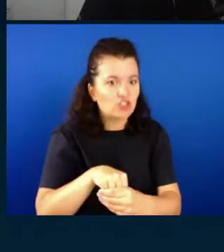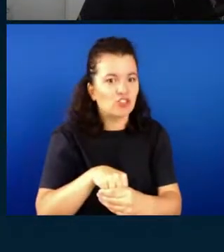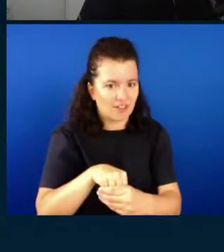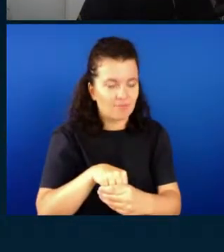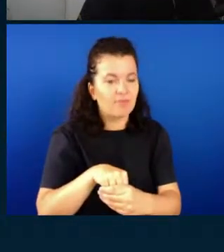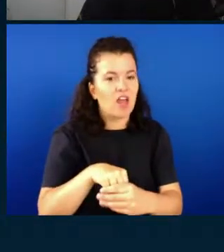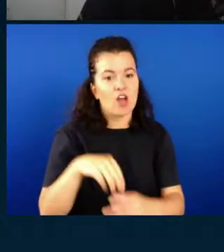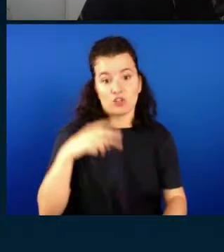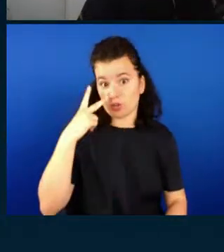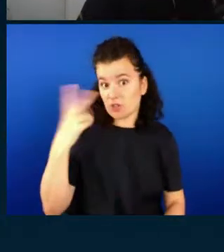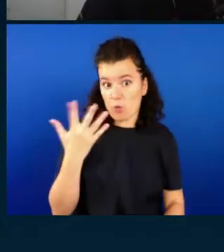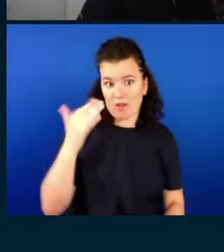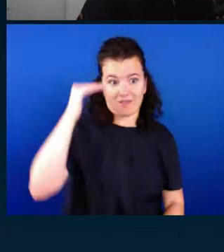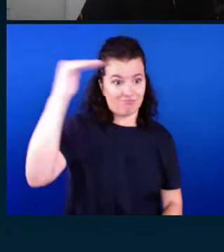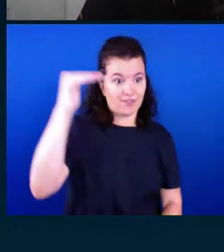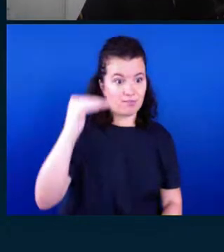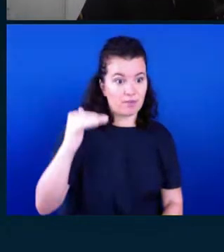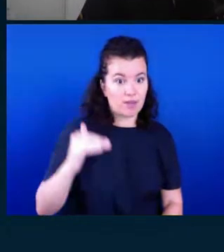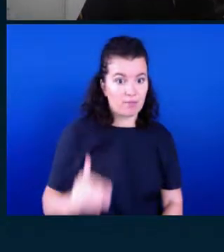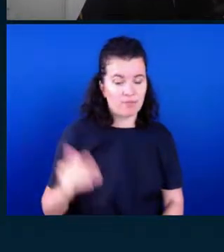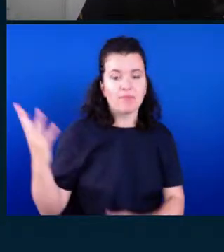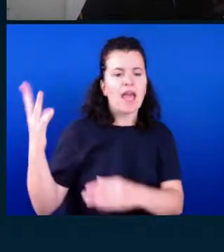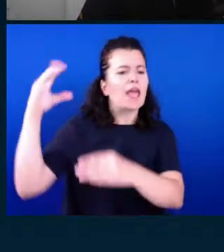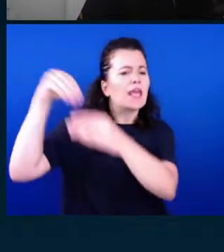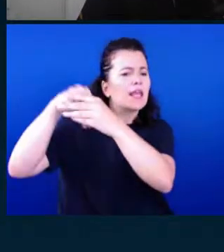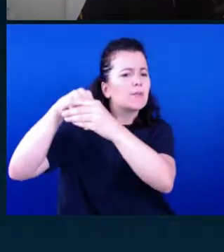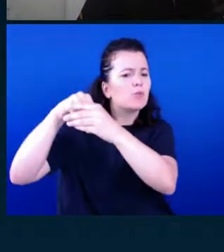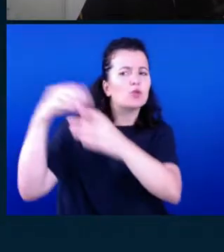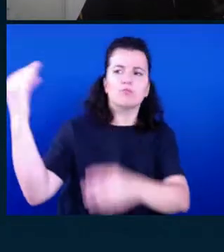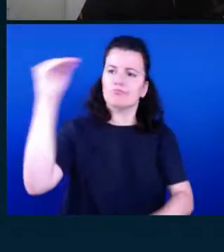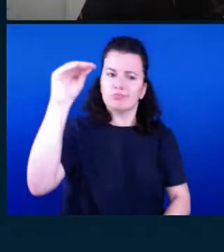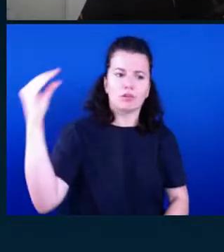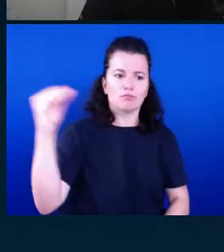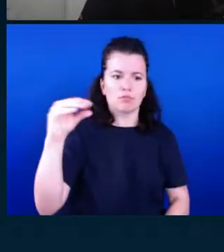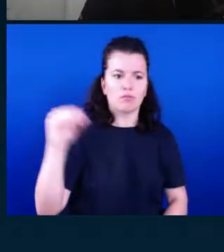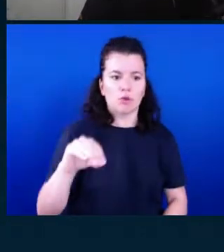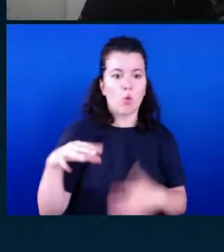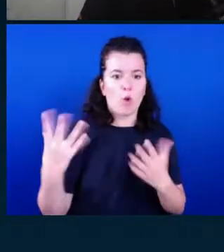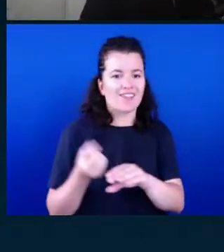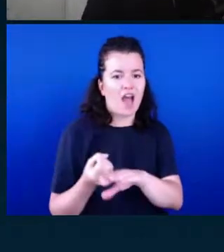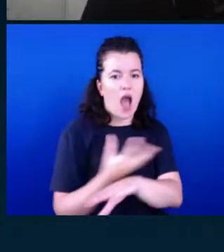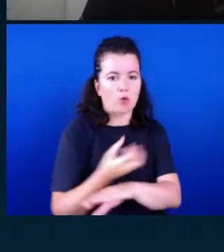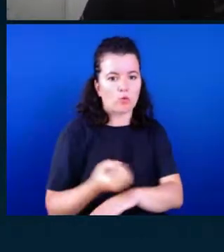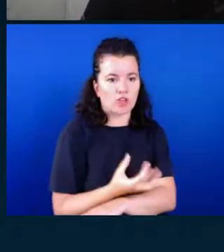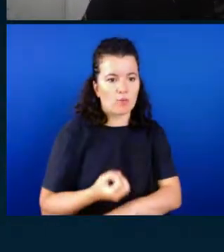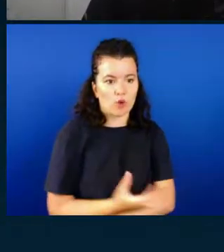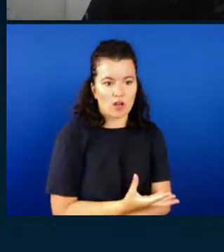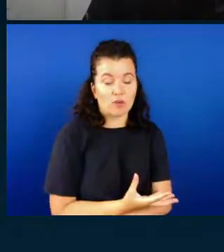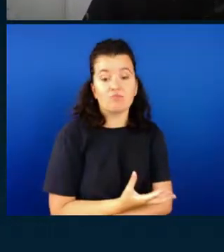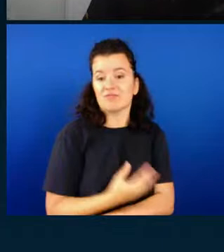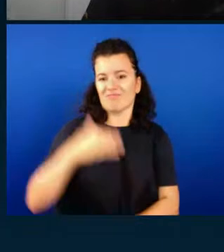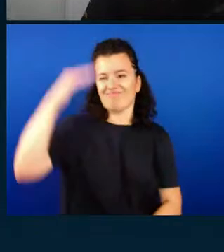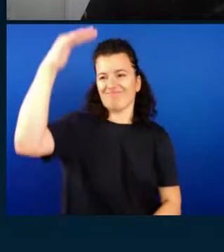inputs and outputs. And I see I need to zoom out a bit so you get the nice overview.